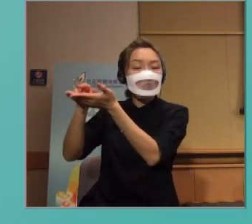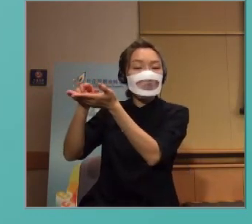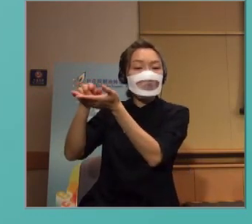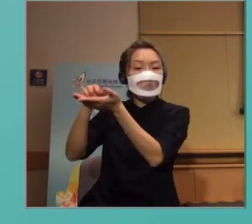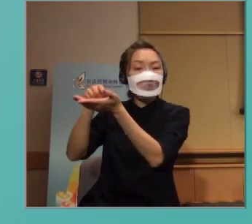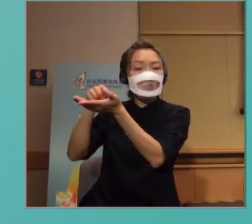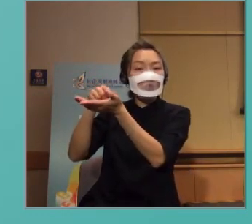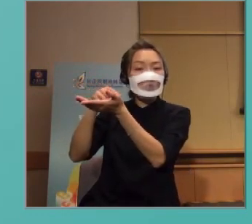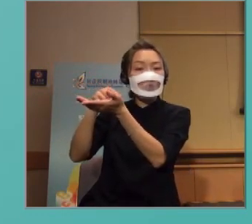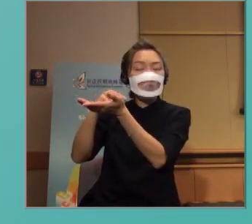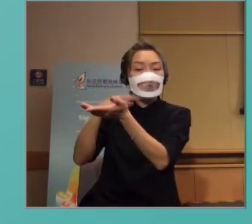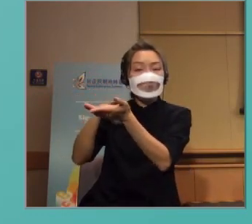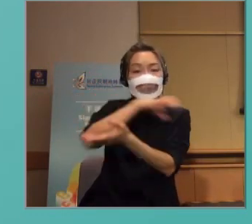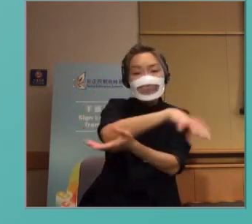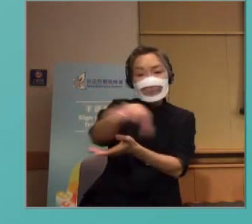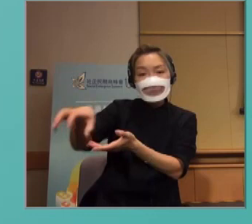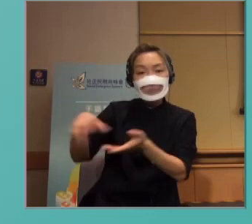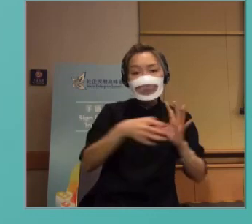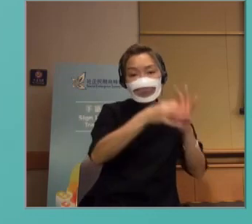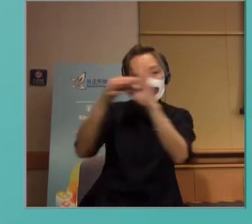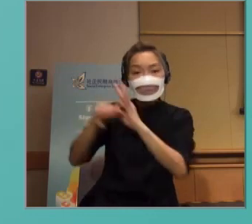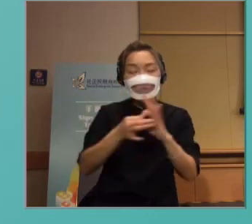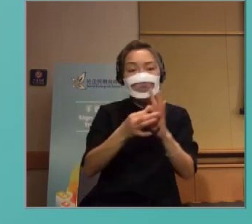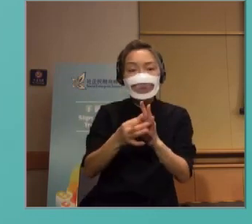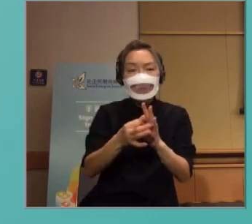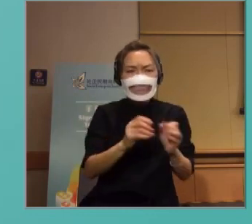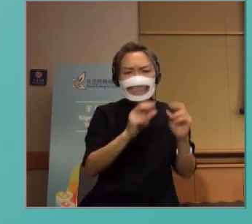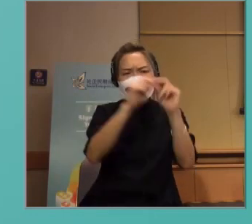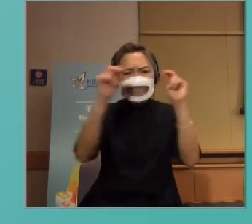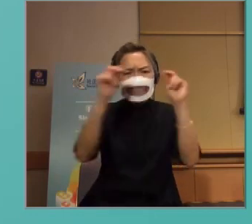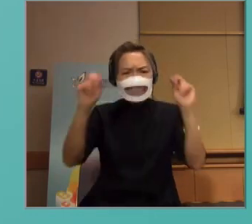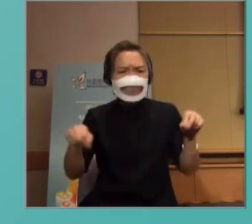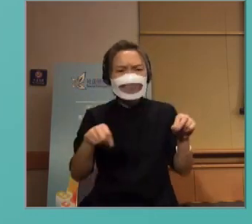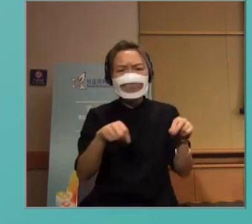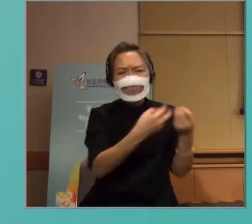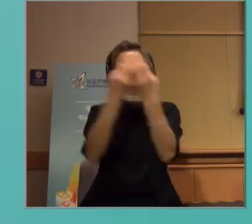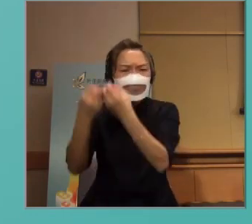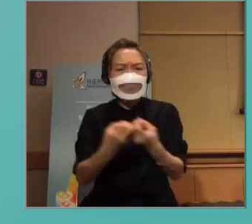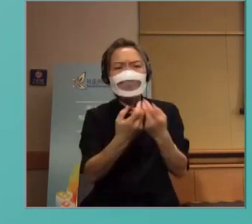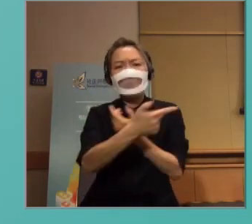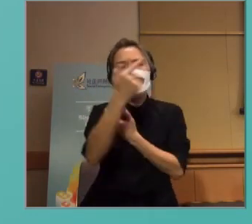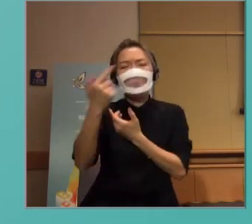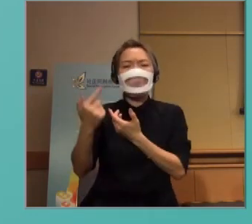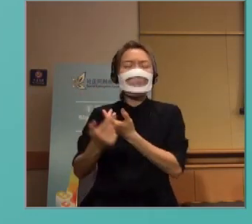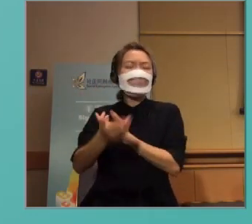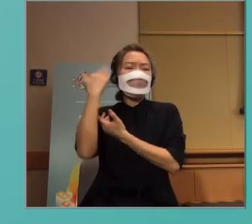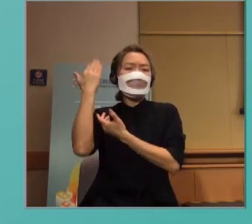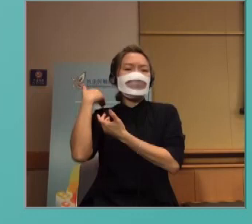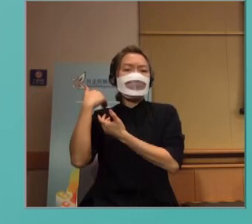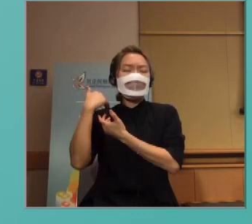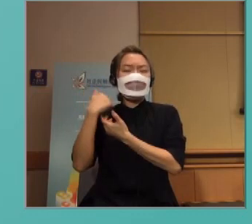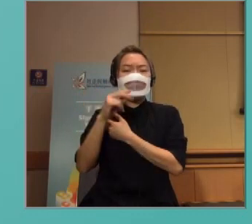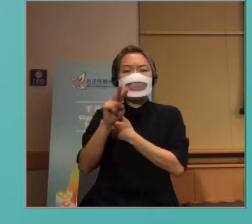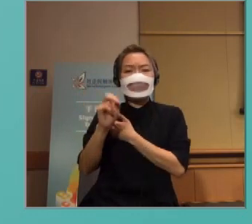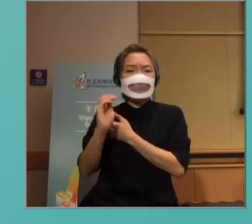actually in the past, of course, NFTs have been criticized as being nothing more than a token with a hyperlink pointing to where